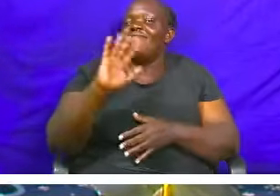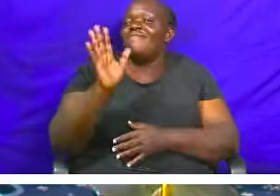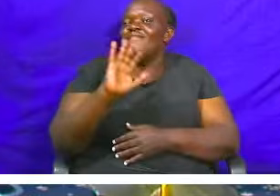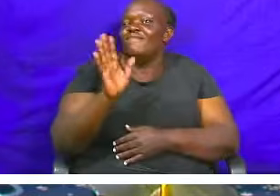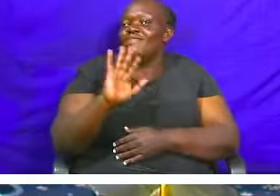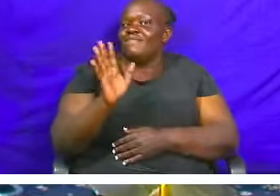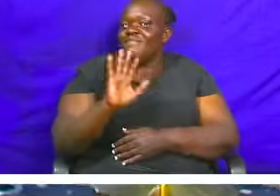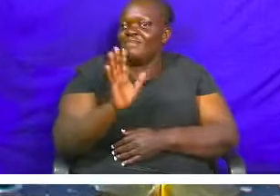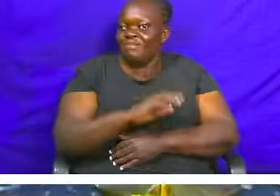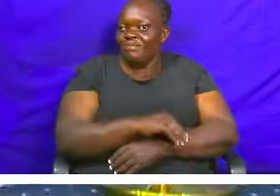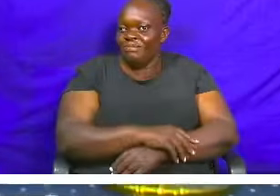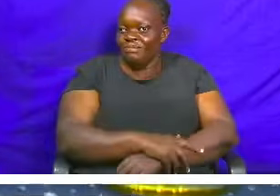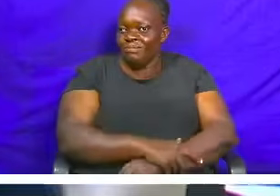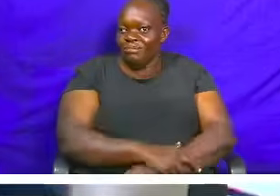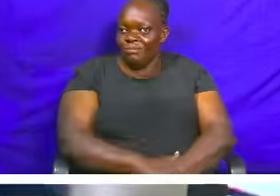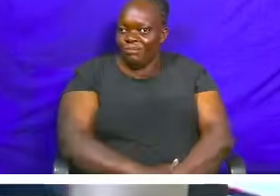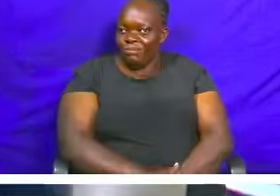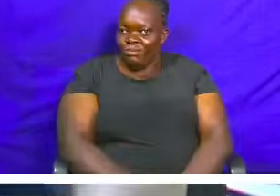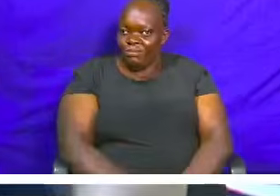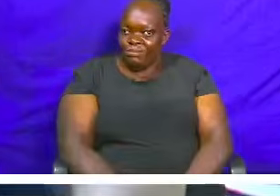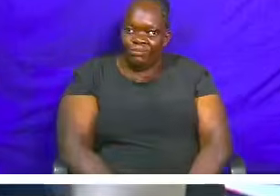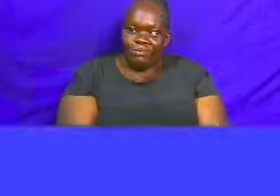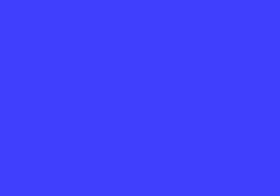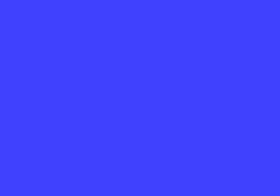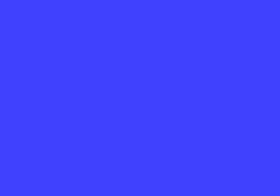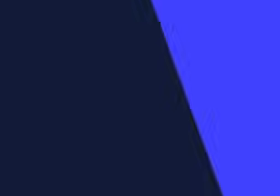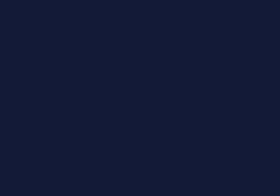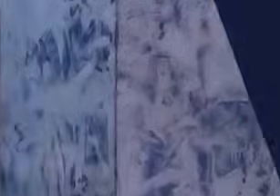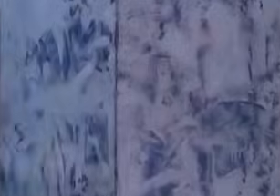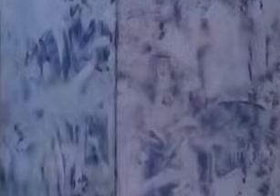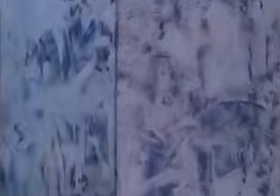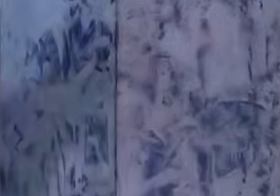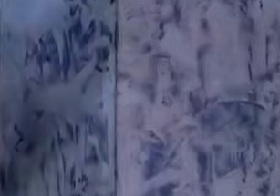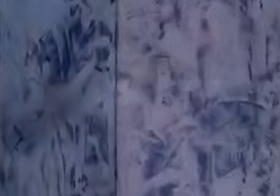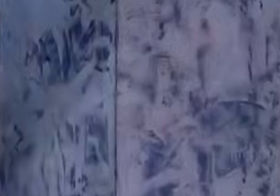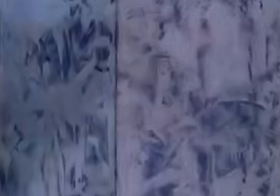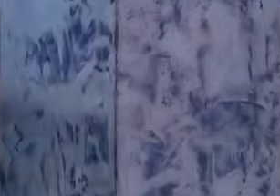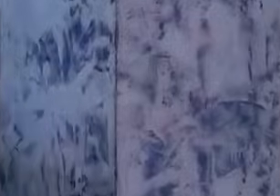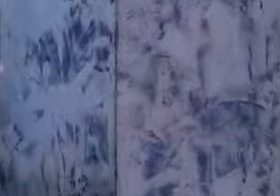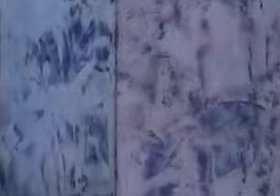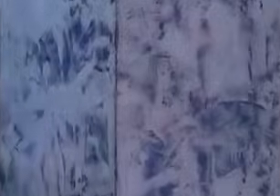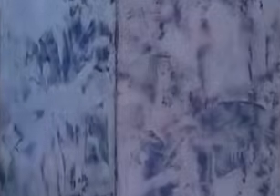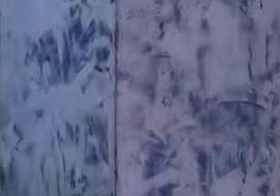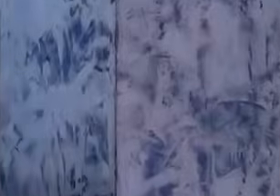Thank you very much.